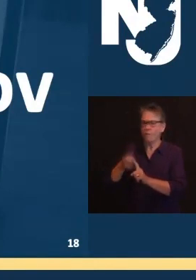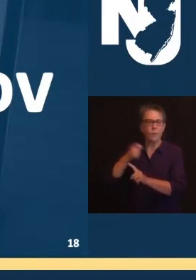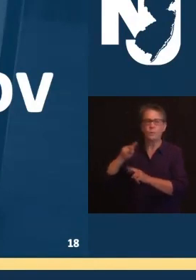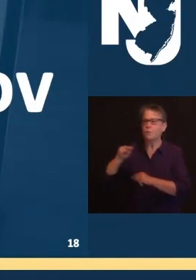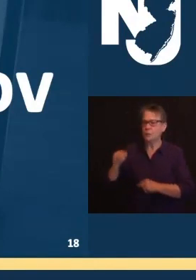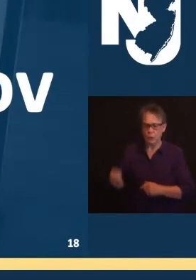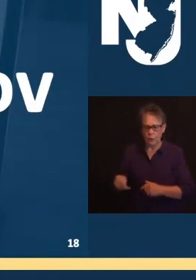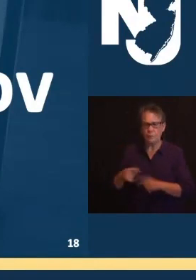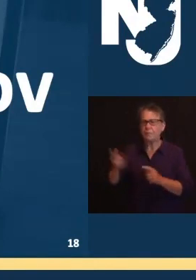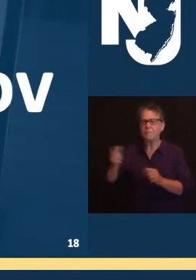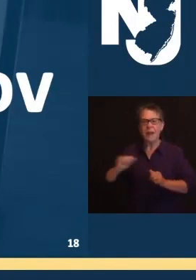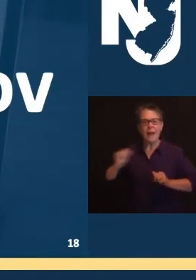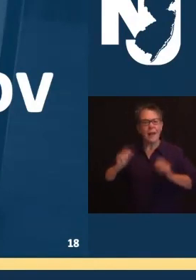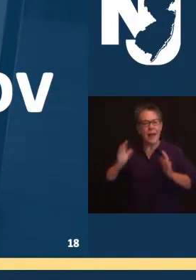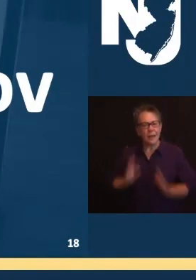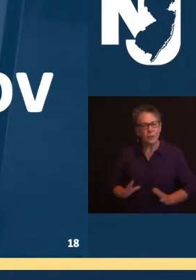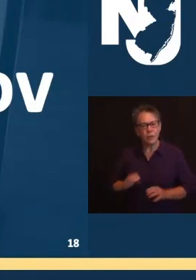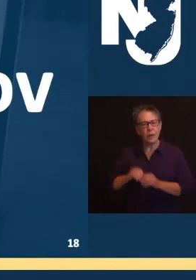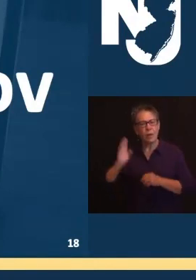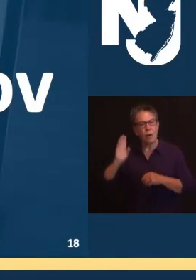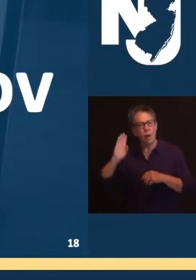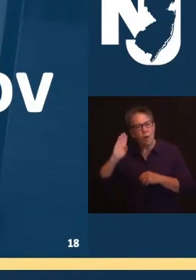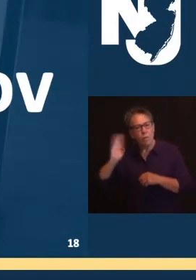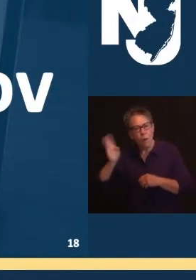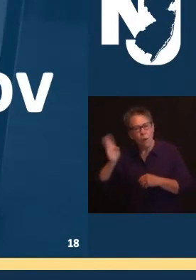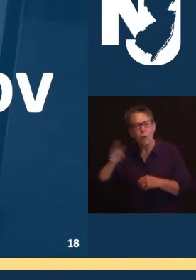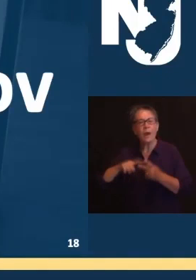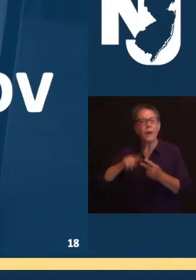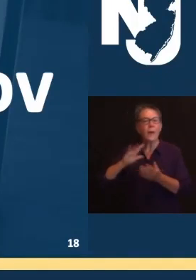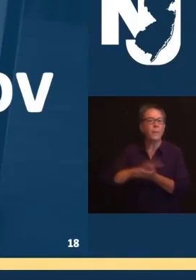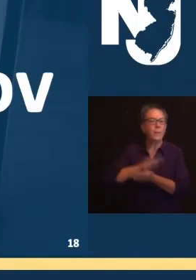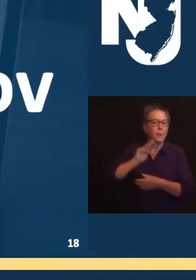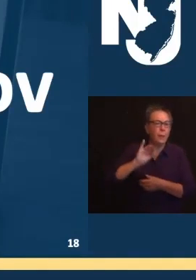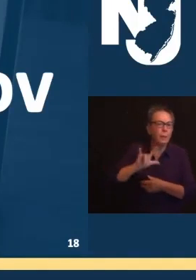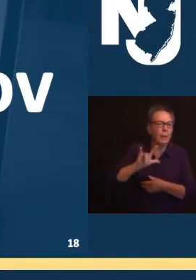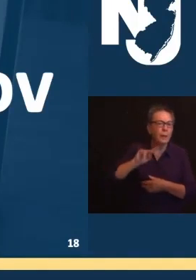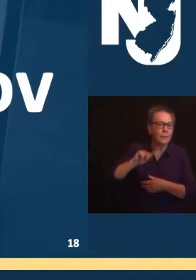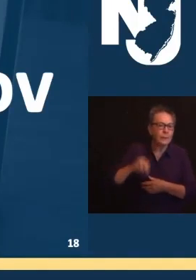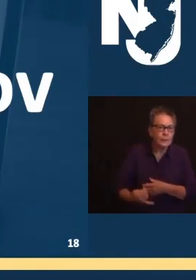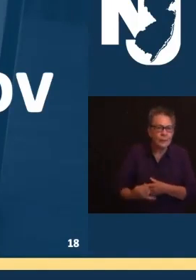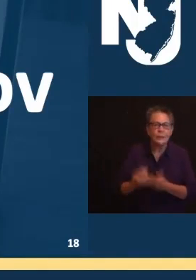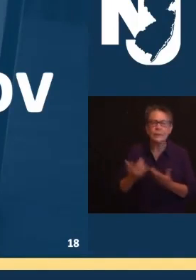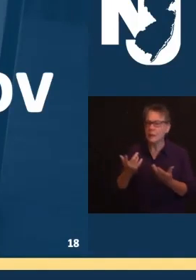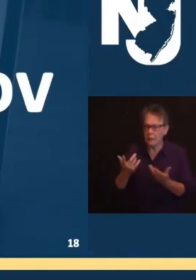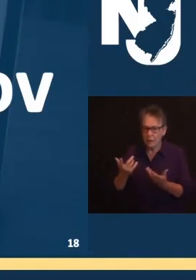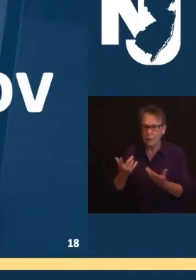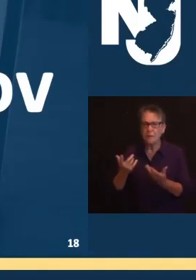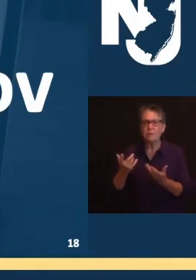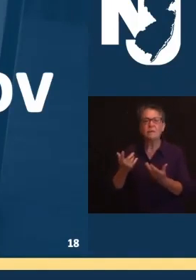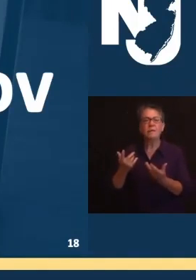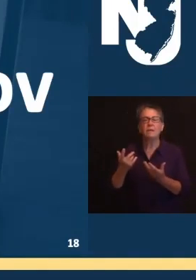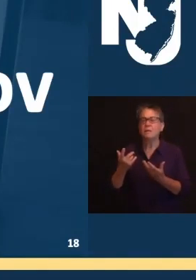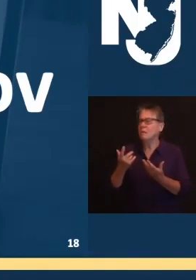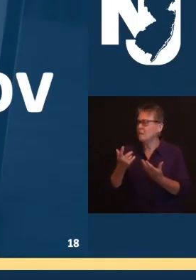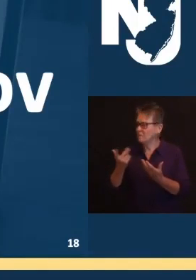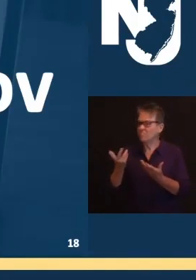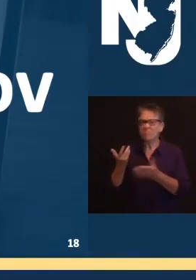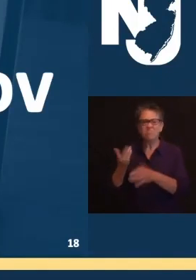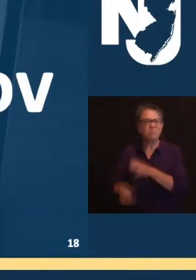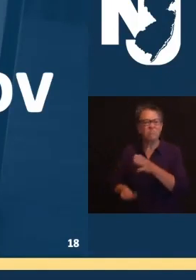and it passes and you never knew you had it. And in other cases, in our case, 15 or more thousand